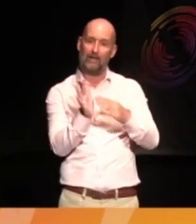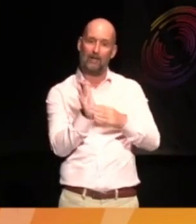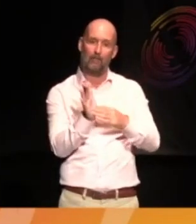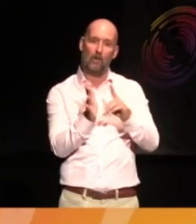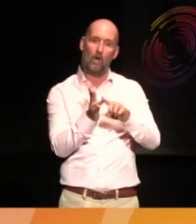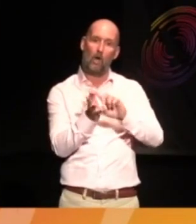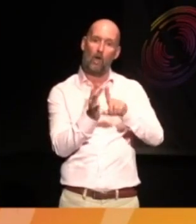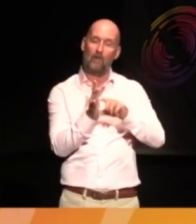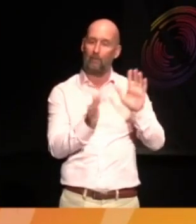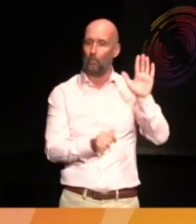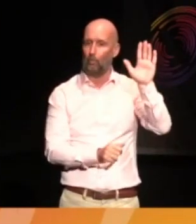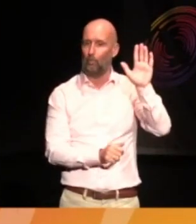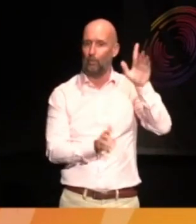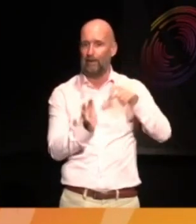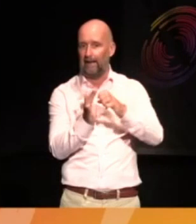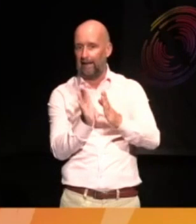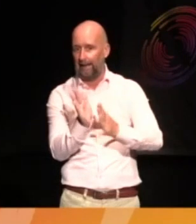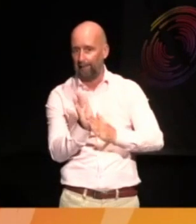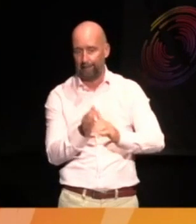out Kim,